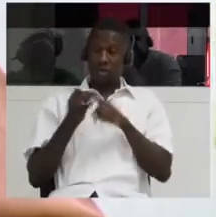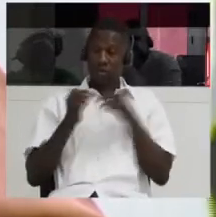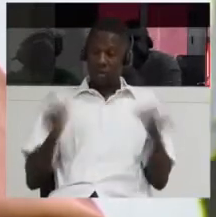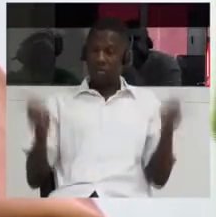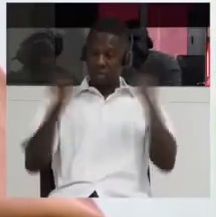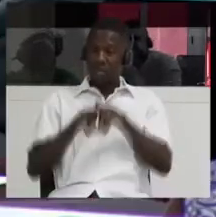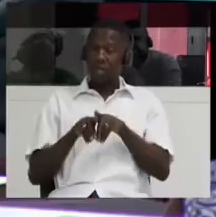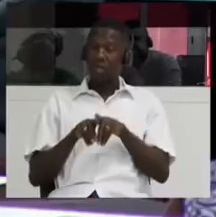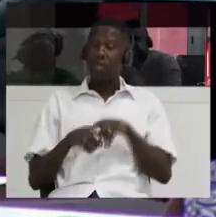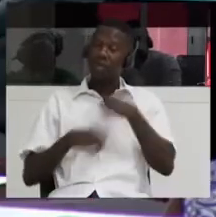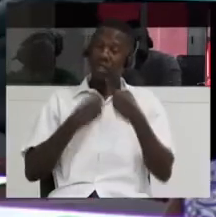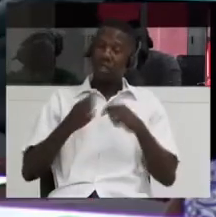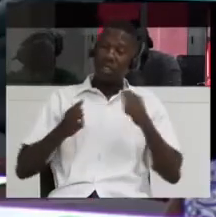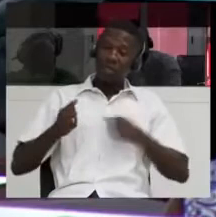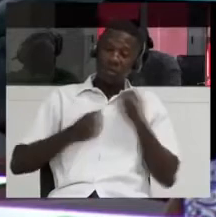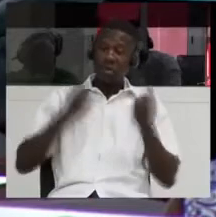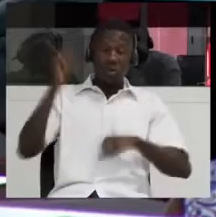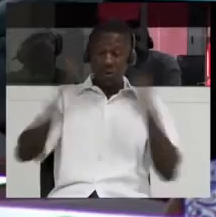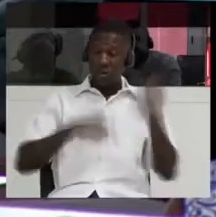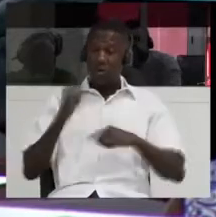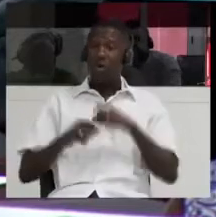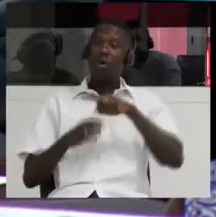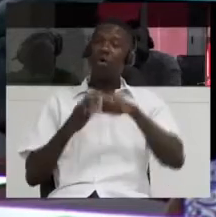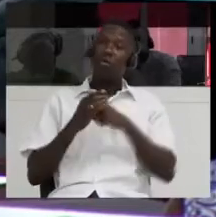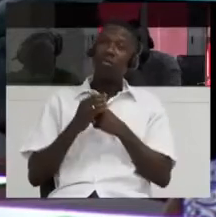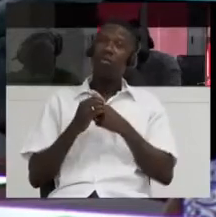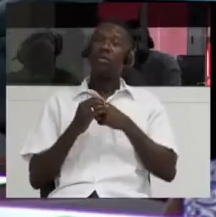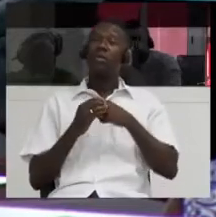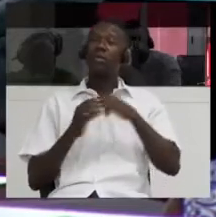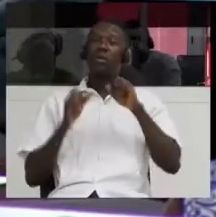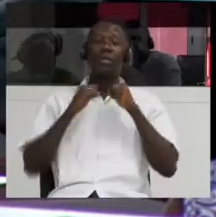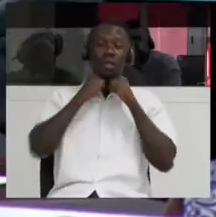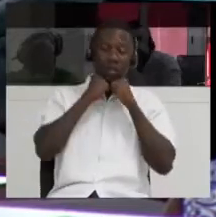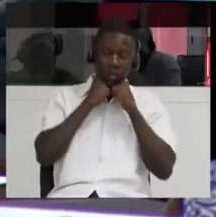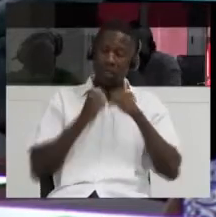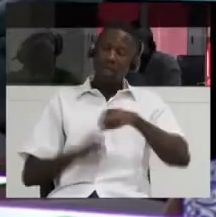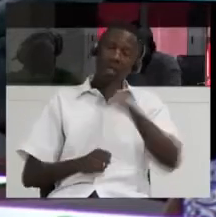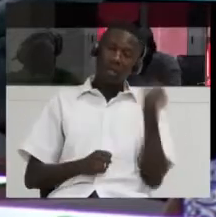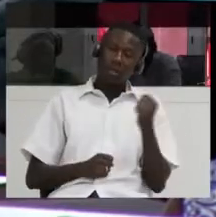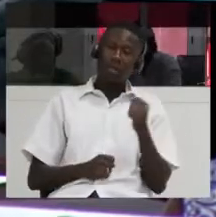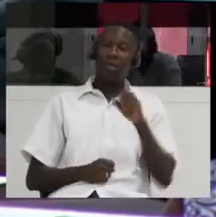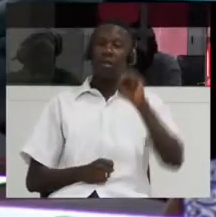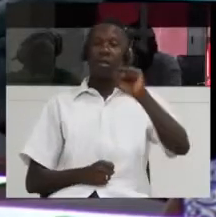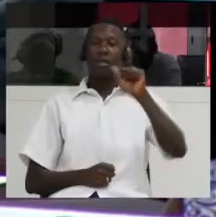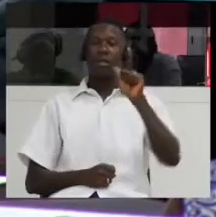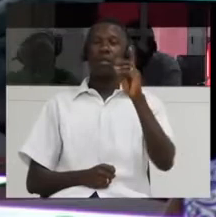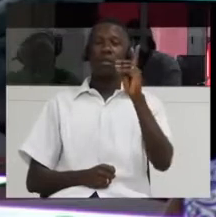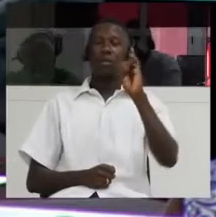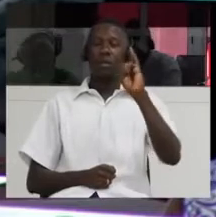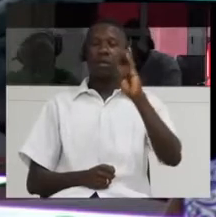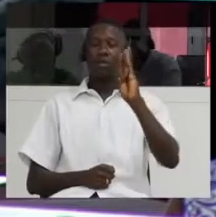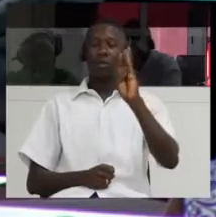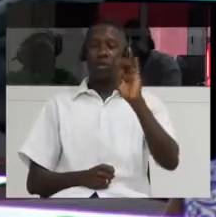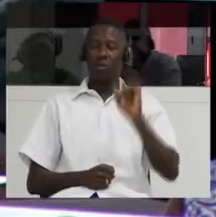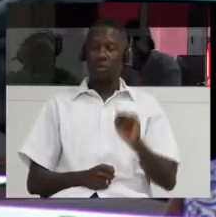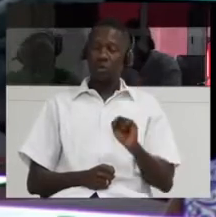the torture of Sana Sabali and Sadibu Haidara, and in the torture of